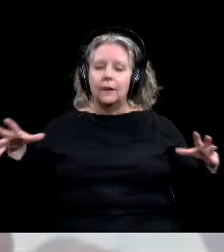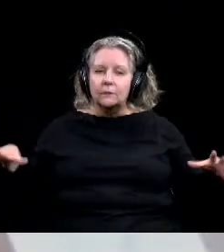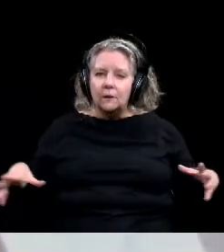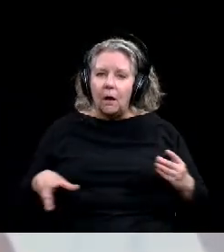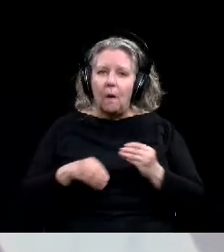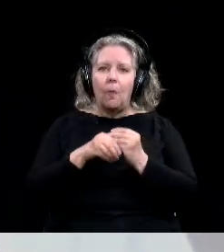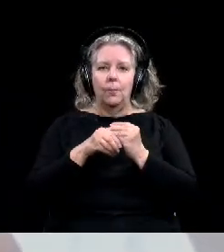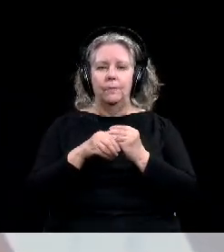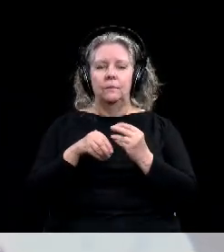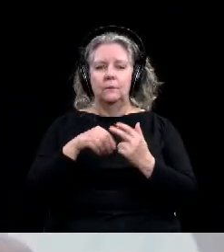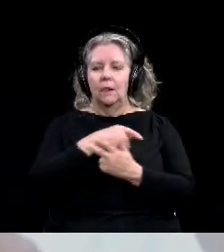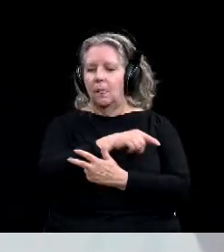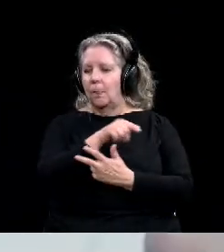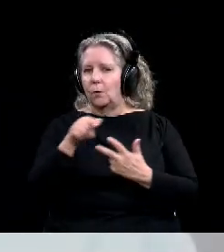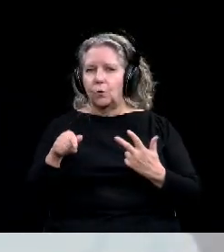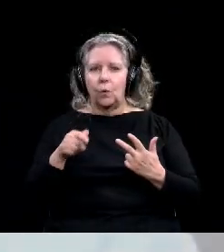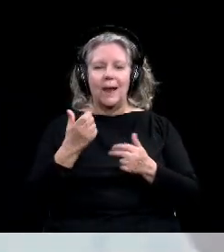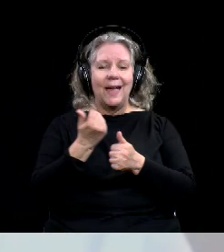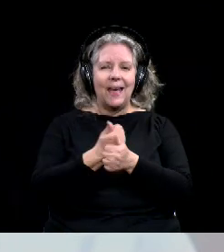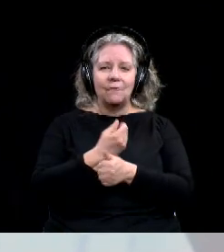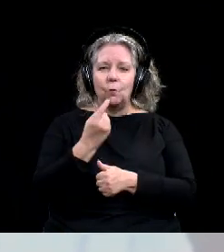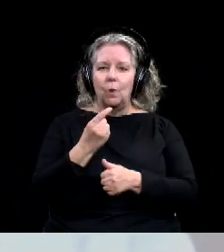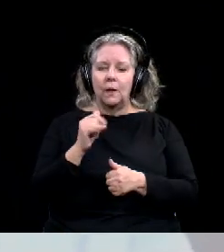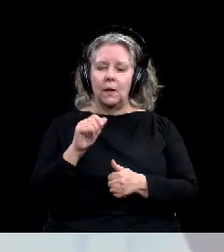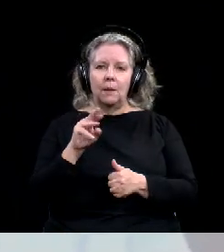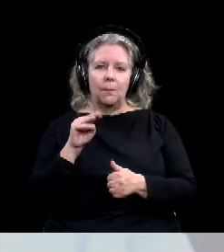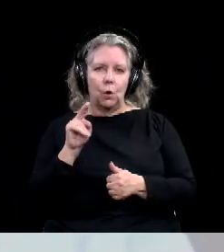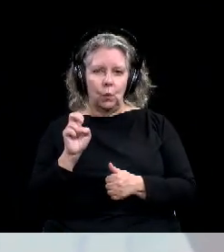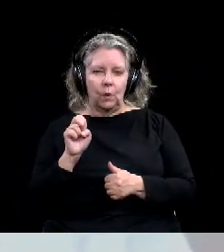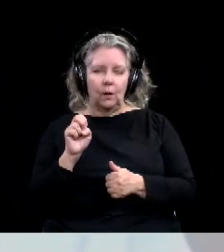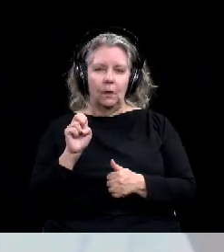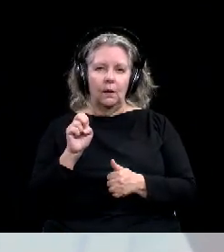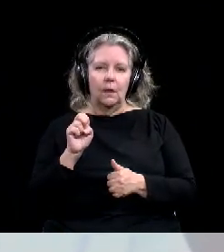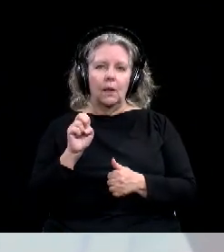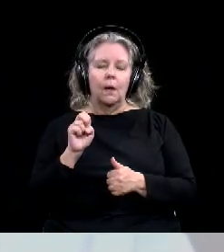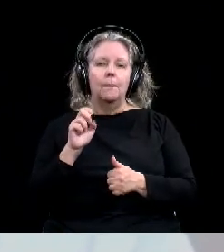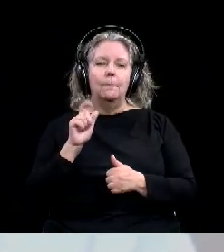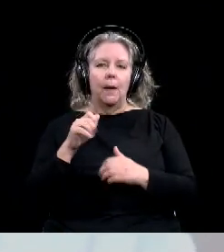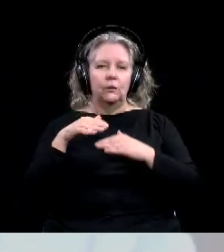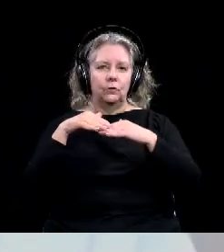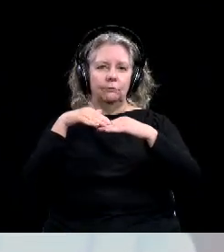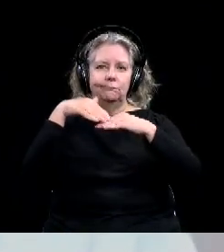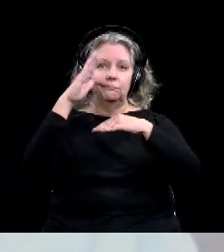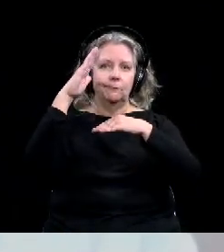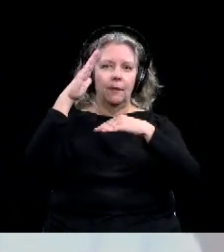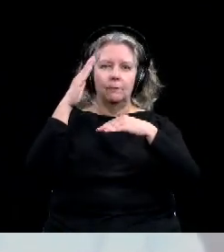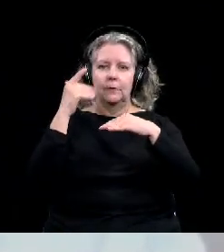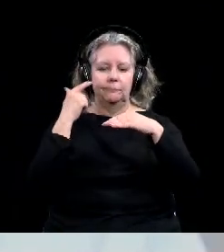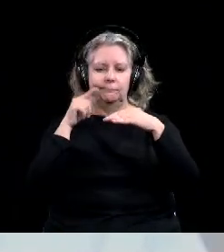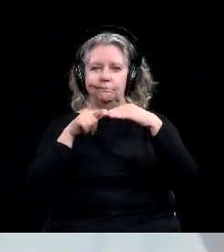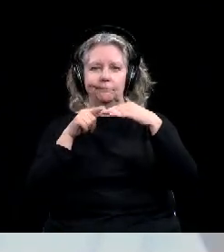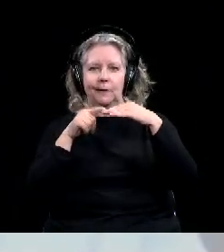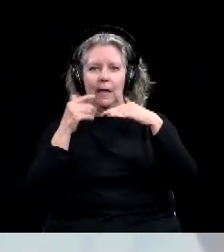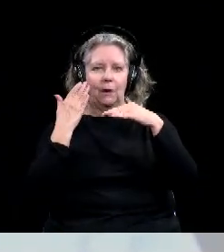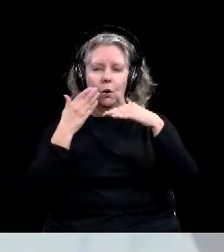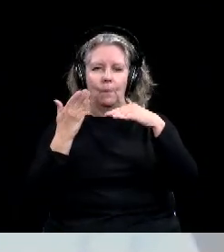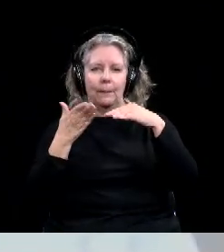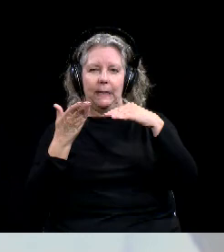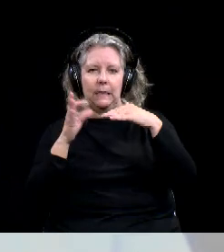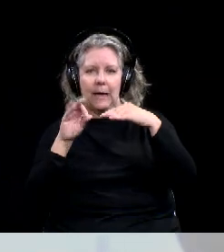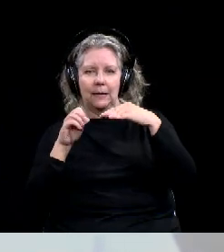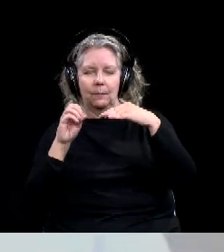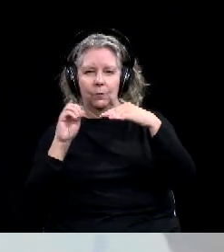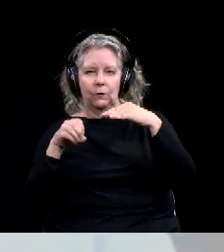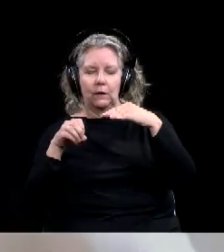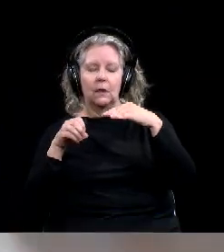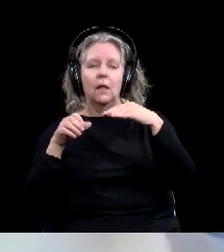reach, whatever that threshold is, 90%, in order to have herd immunity. And